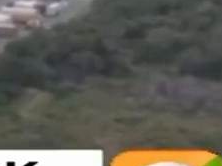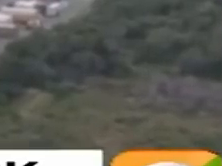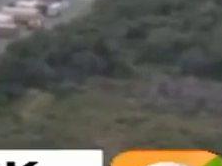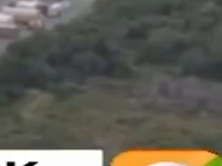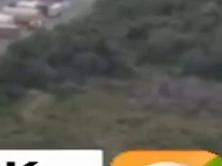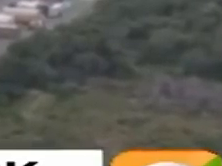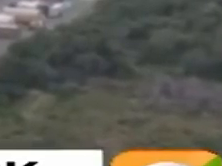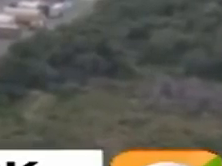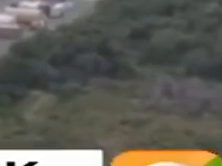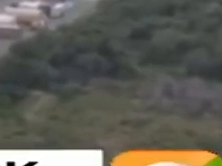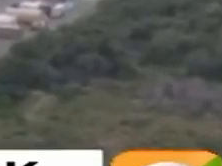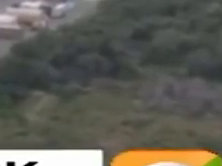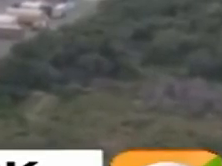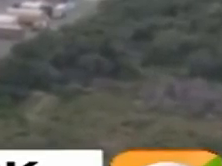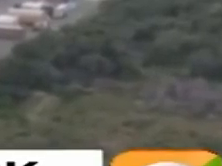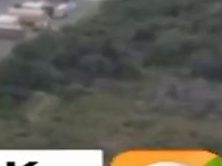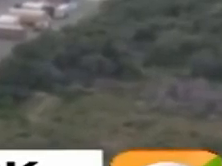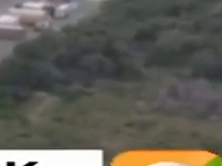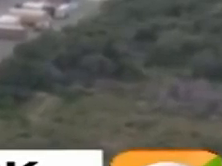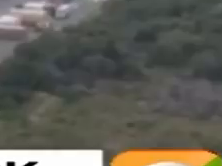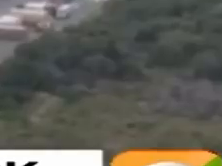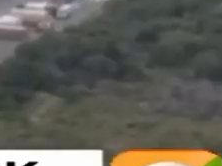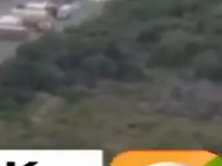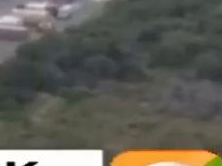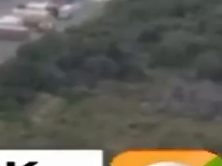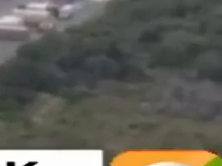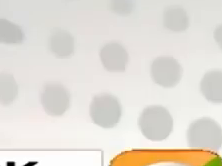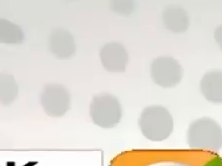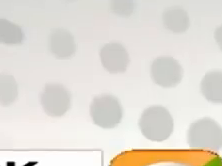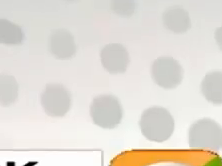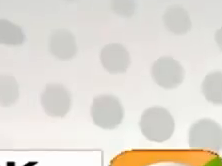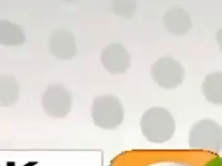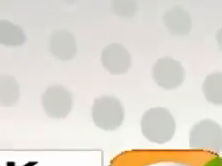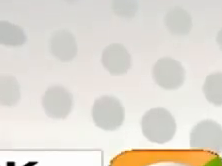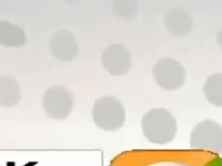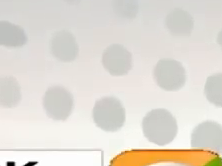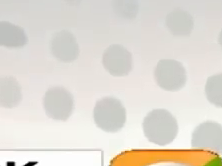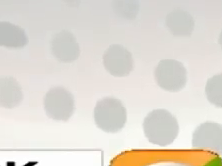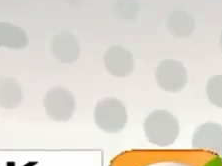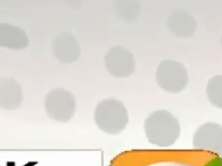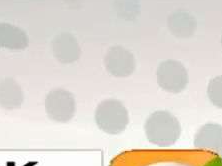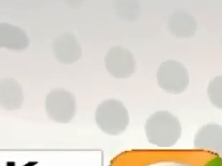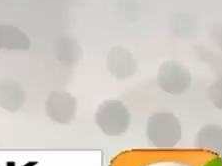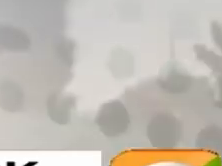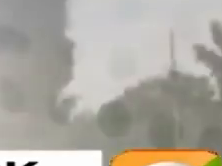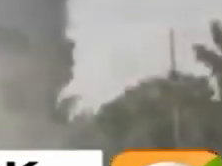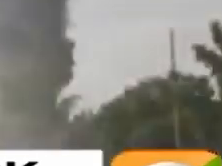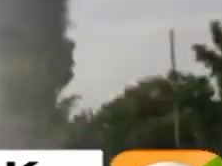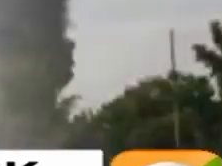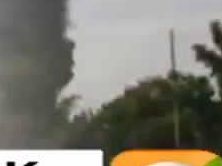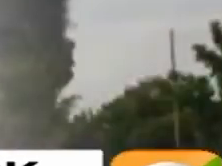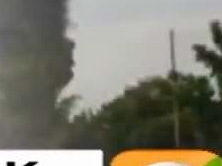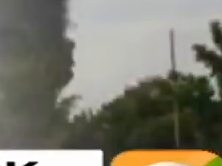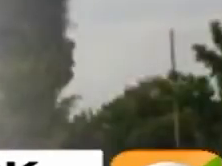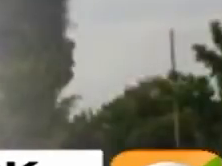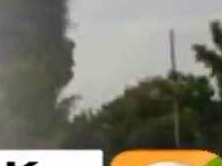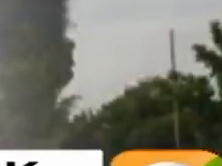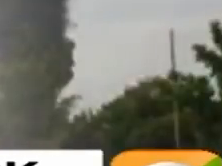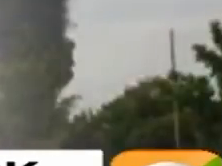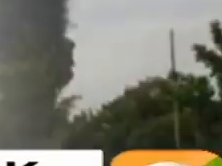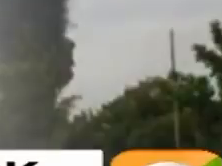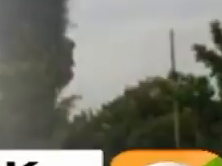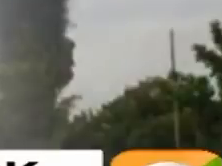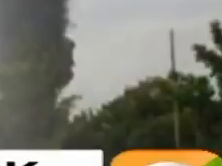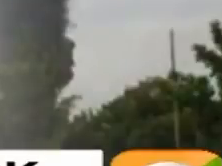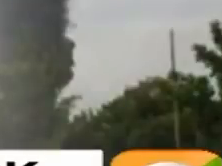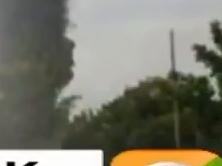from affected fuel tanks located at the airstrip. In a statement to newsroom, Colonel Njuguna stated that around 5:30